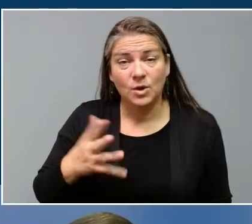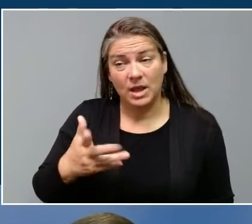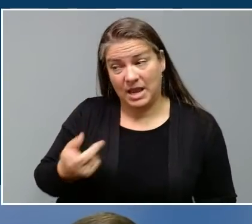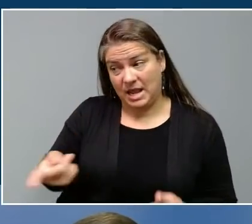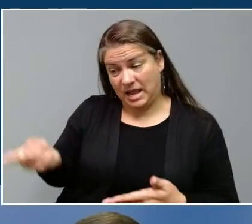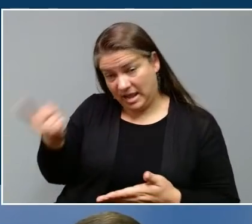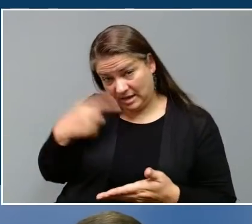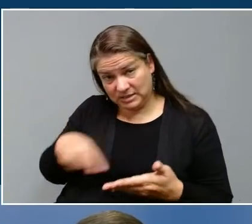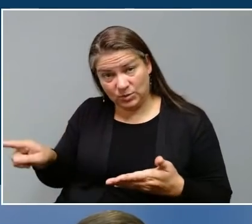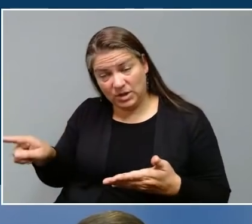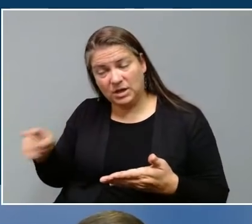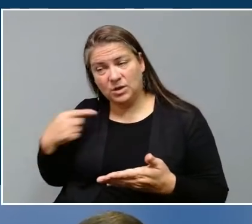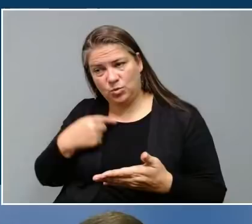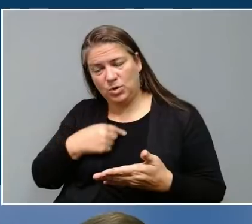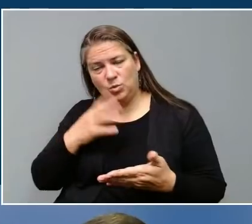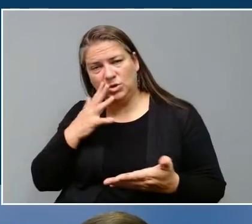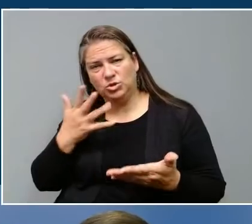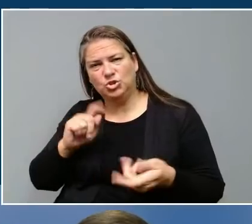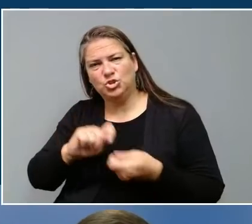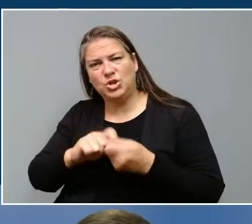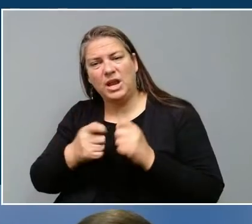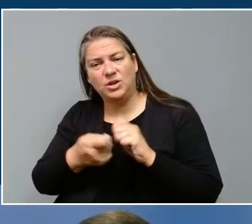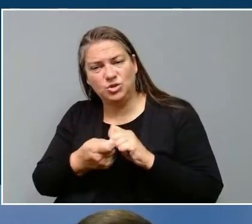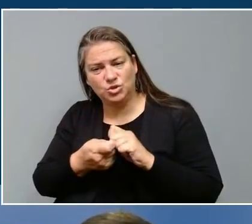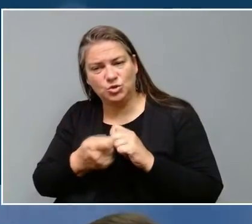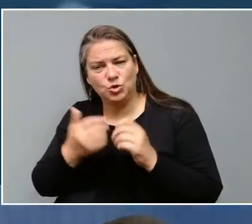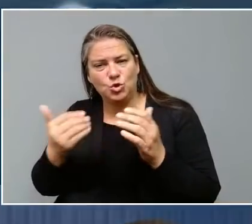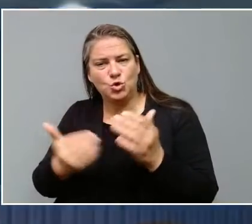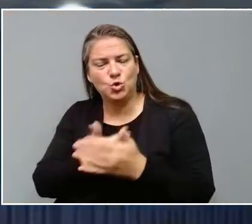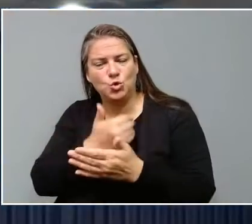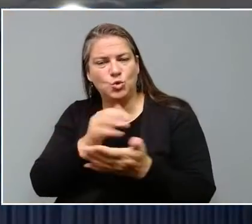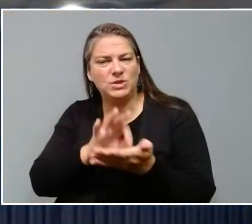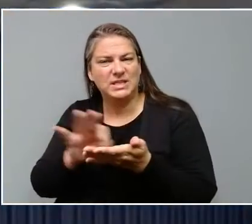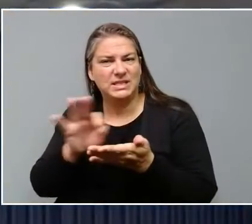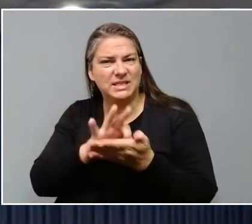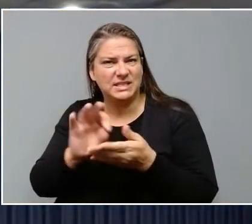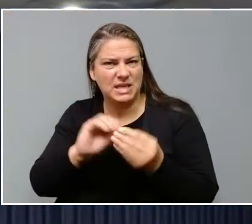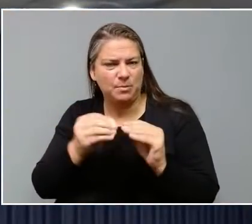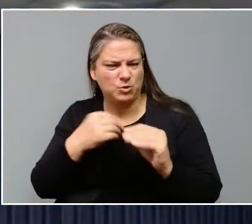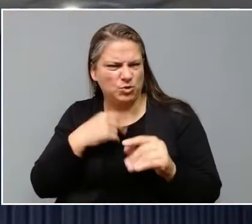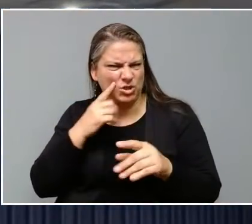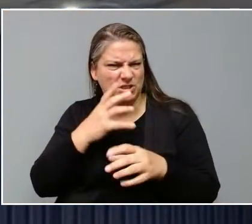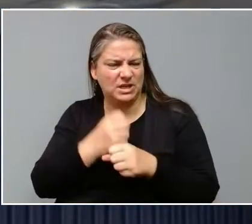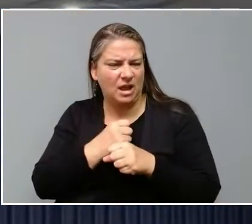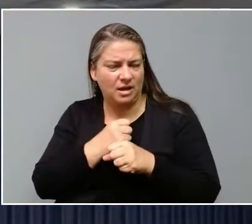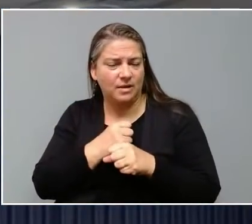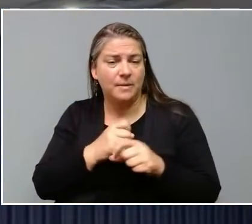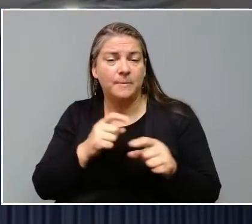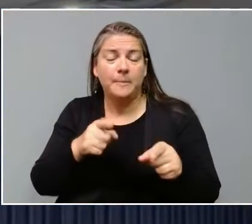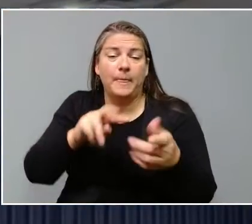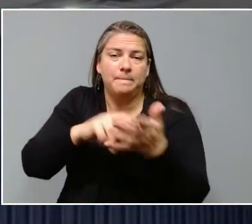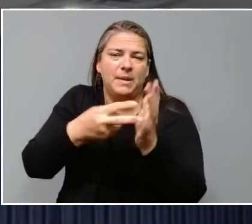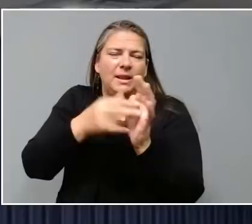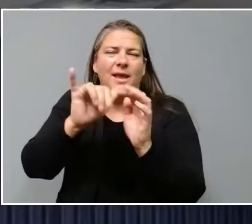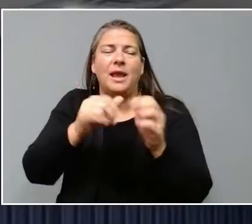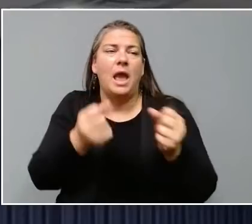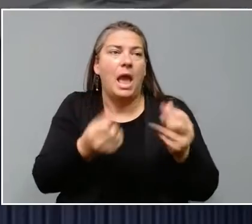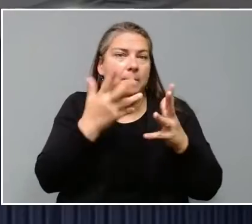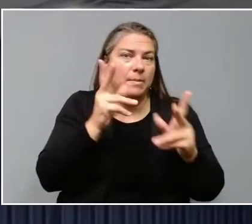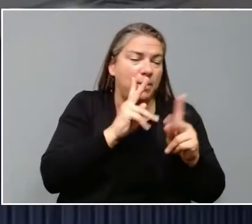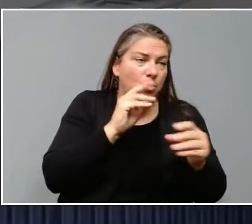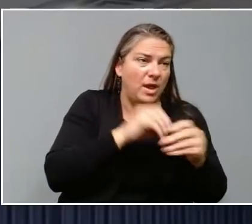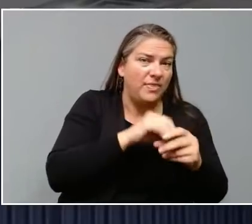to change to the new census numbers that we just got out. That means the denominators, the number of people in those age